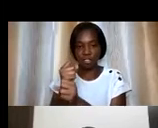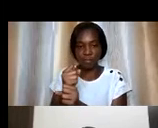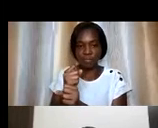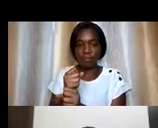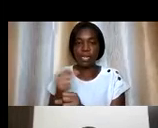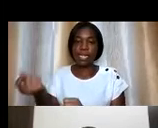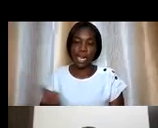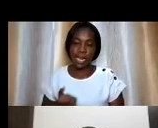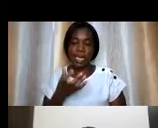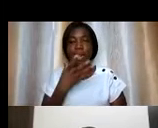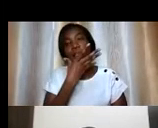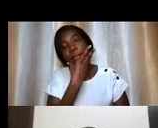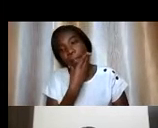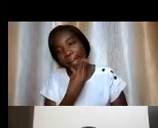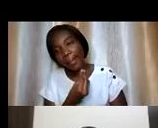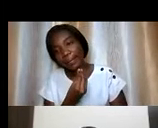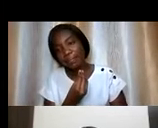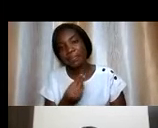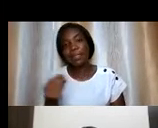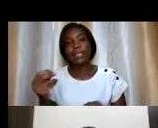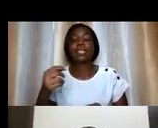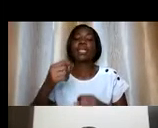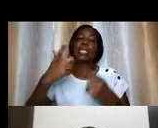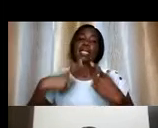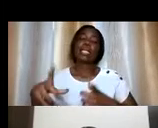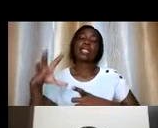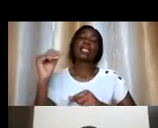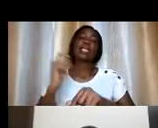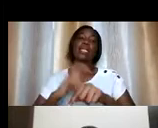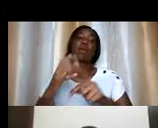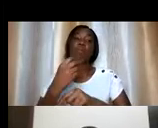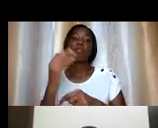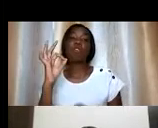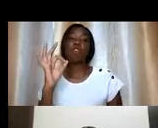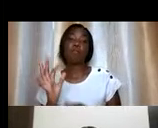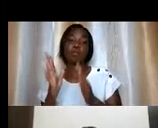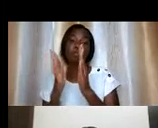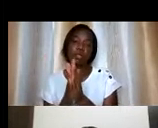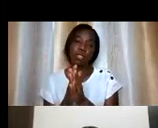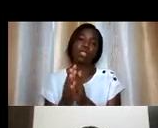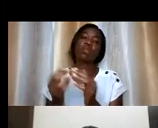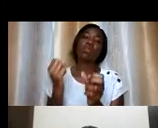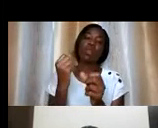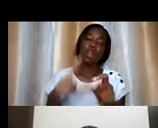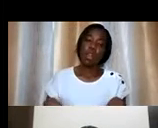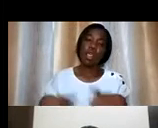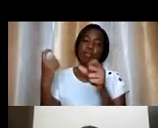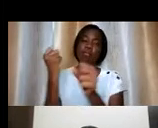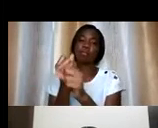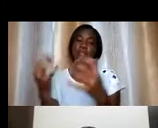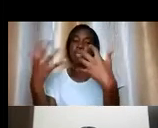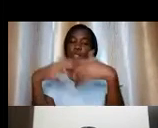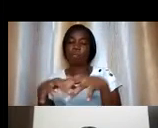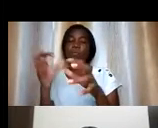and gentlemen, let's take time off. Let's strive for work-life integration. Let's do more of the things that make us feel